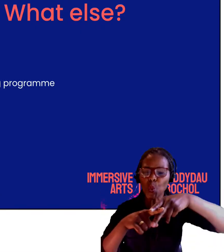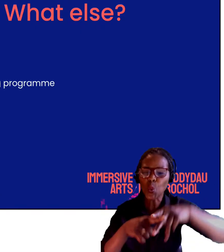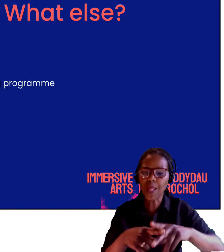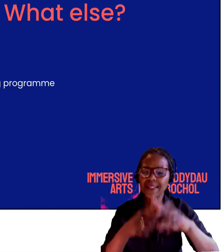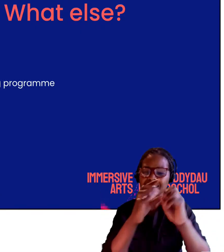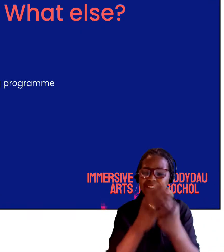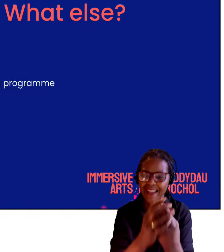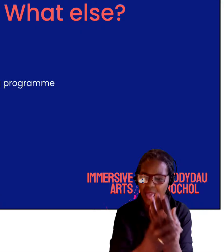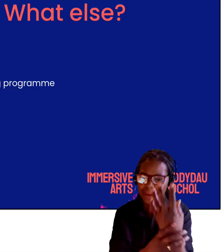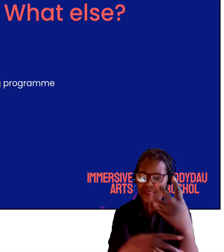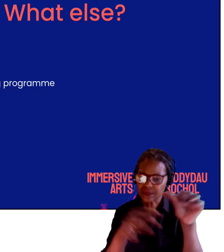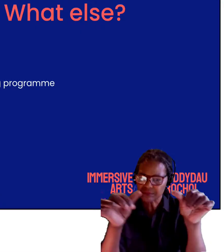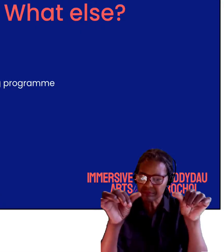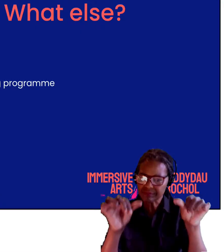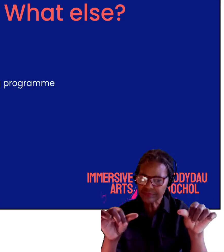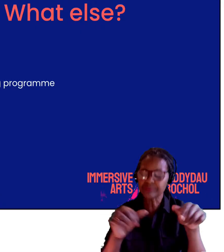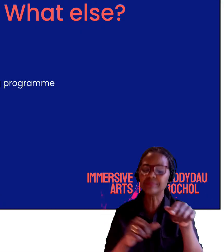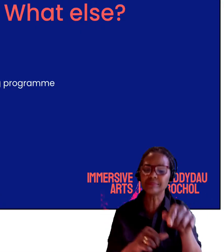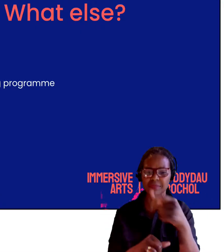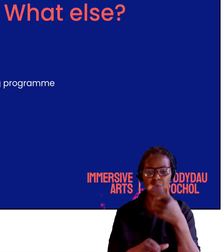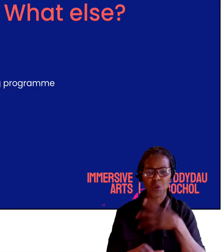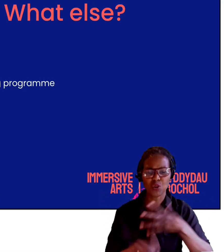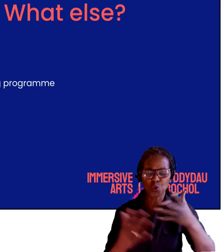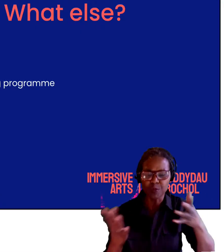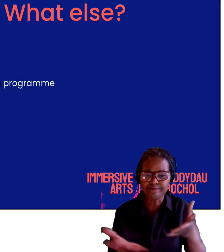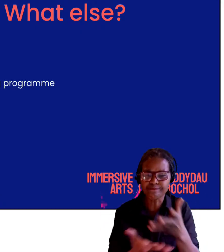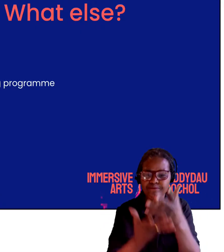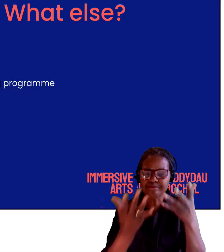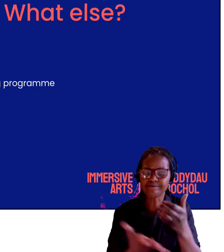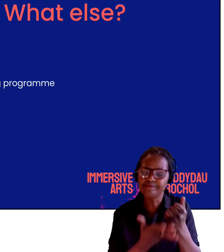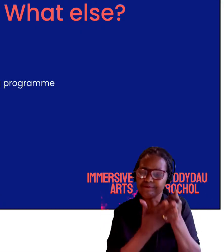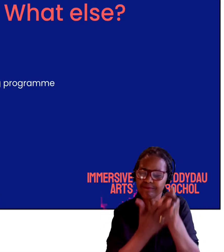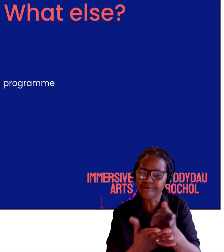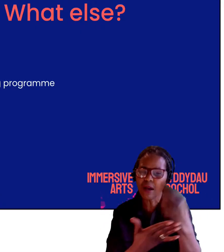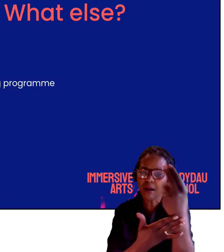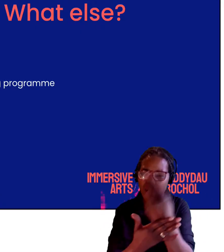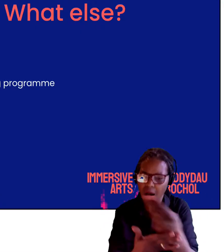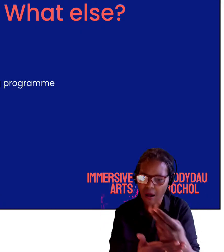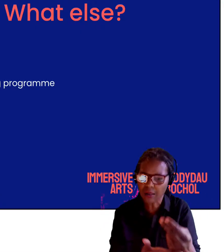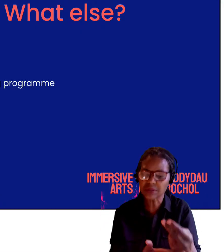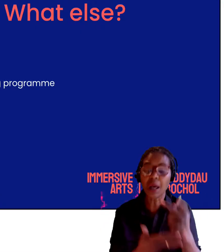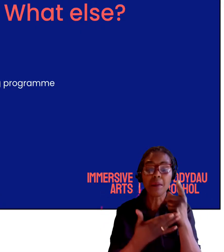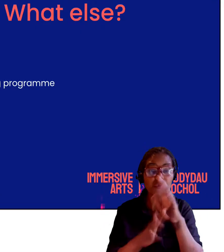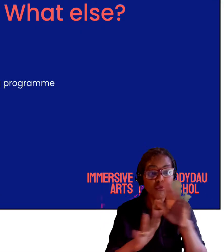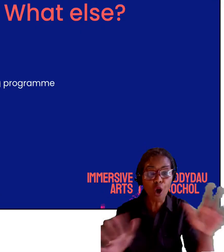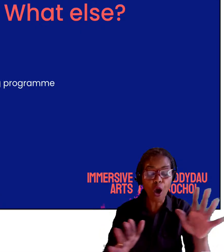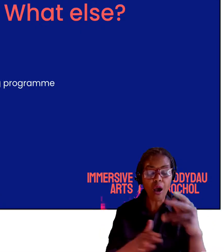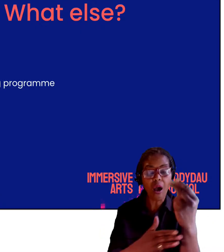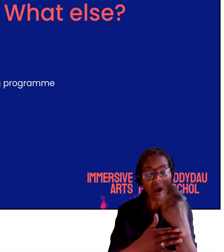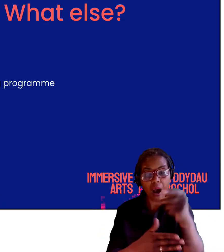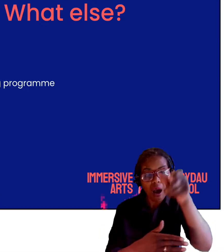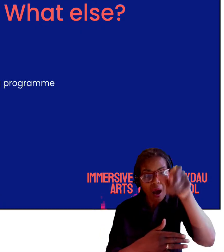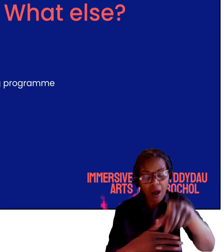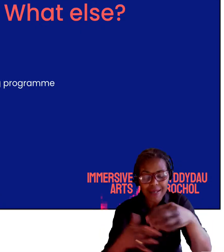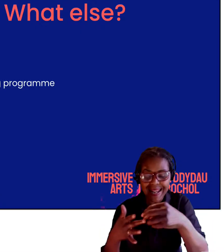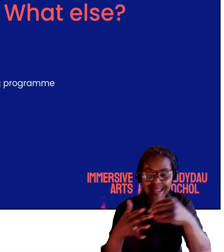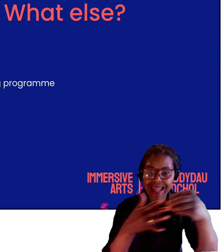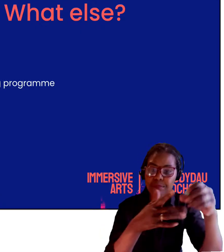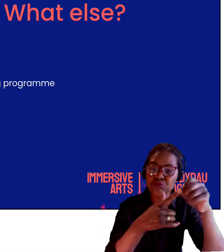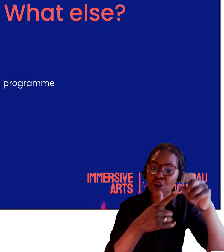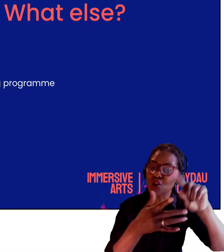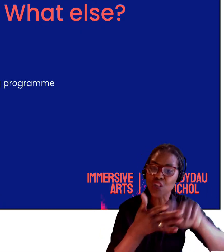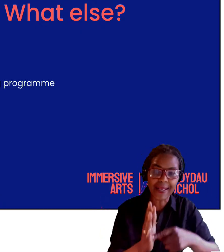platform that would facilitate arts or other sector practice, but not a specific artist-led project. Tech